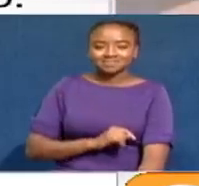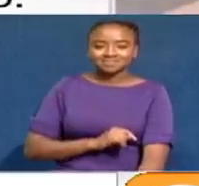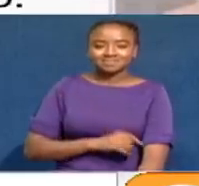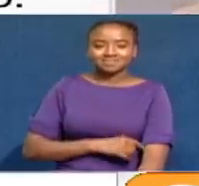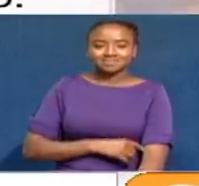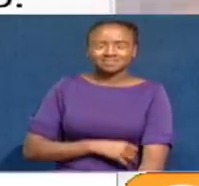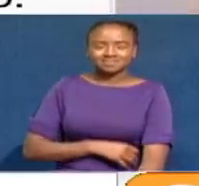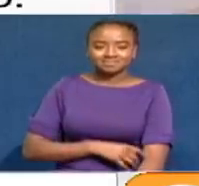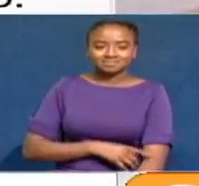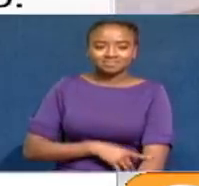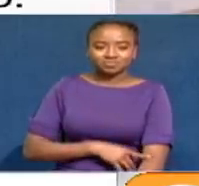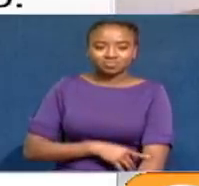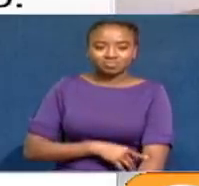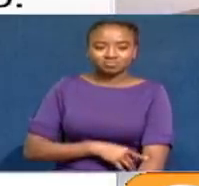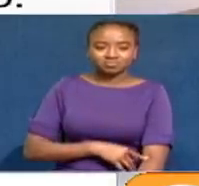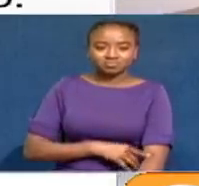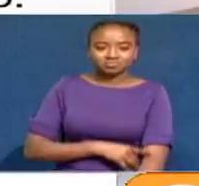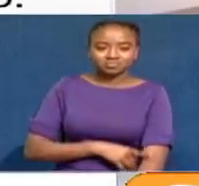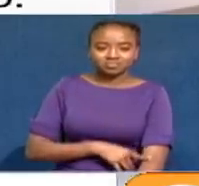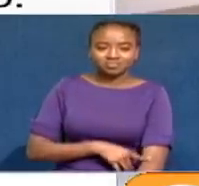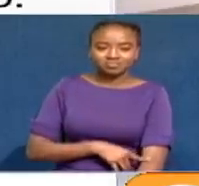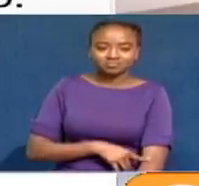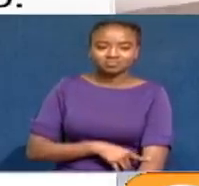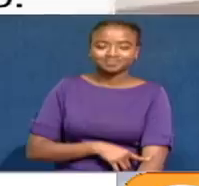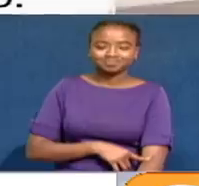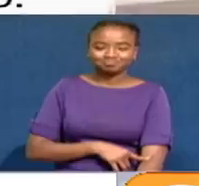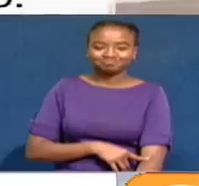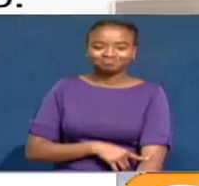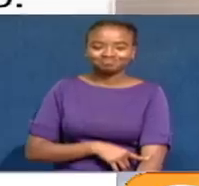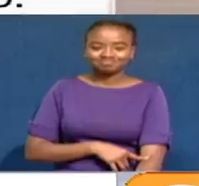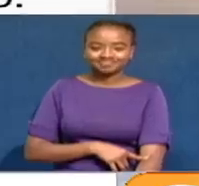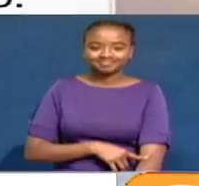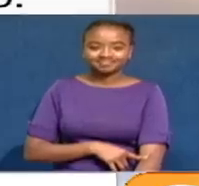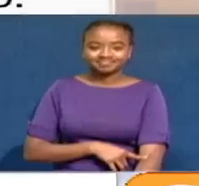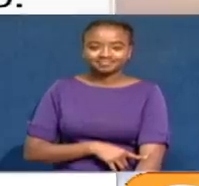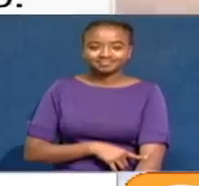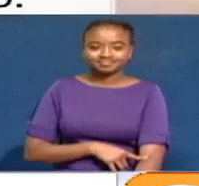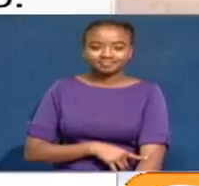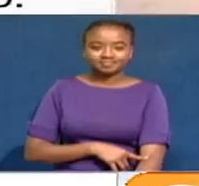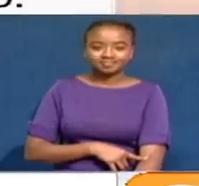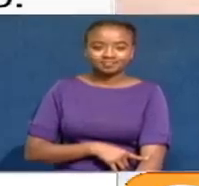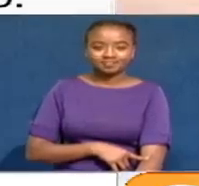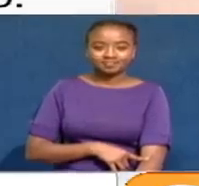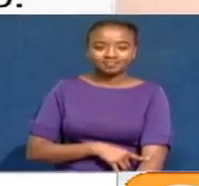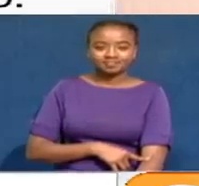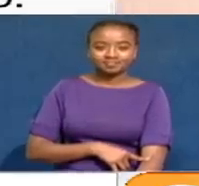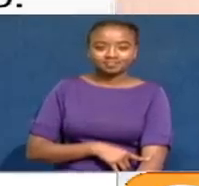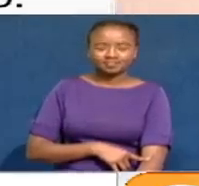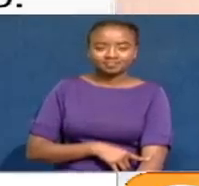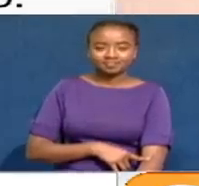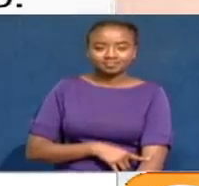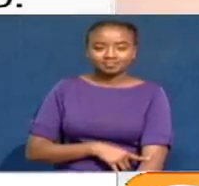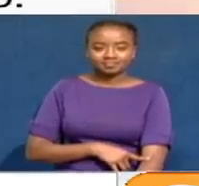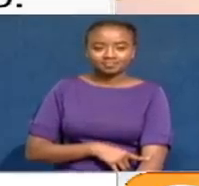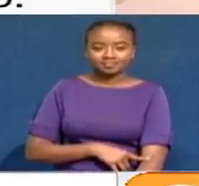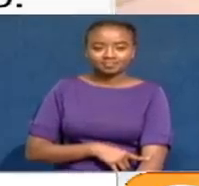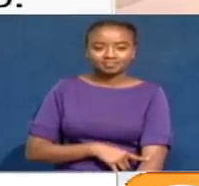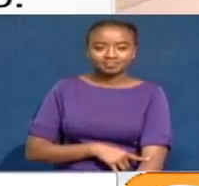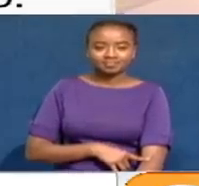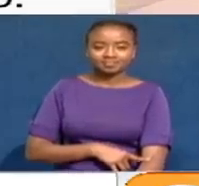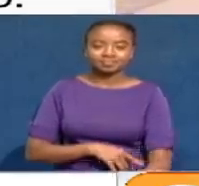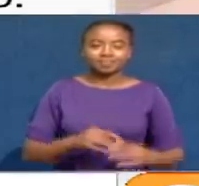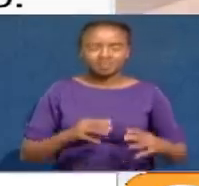Honorable Maoka Maore, should tell Kenyans, other than the 6,000 shilling monthly survival stipend of two youths, what else are